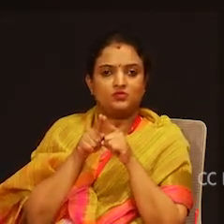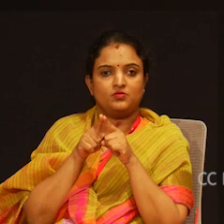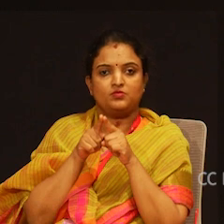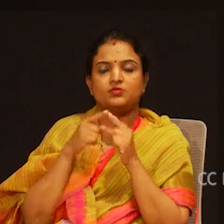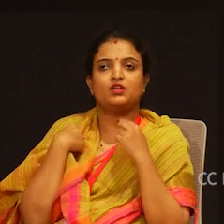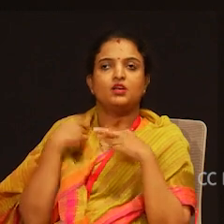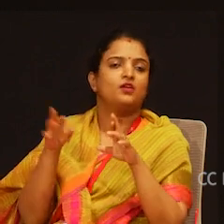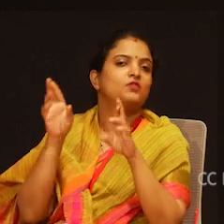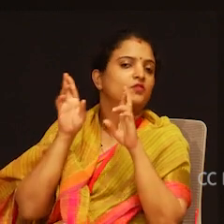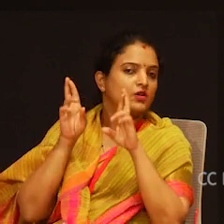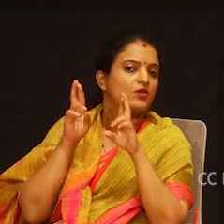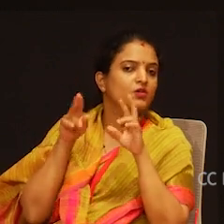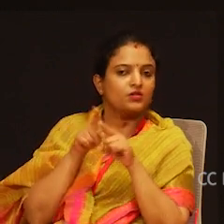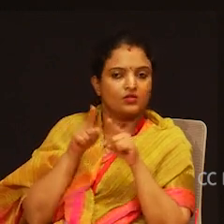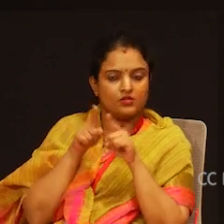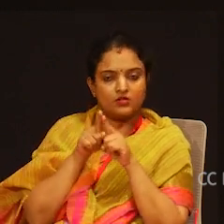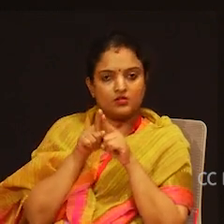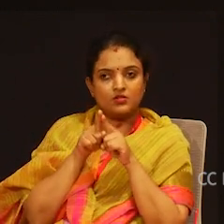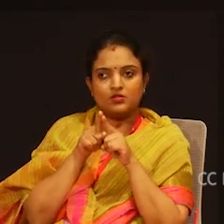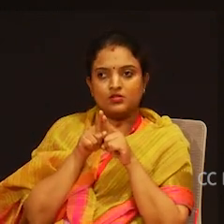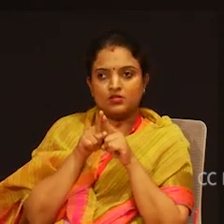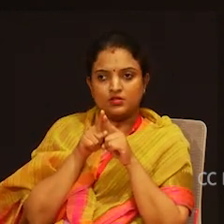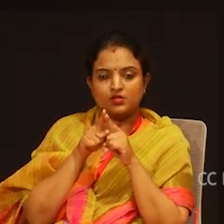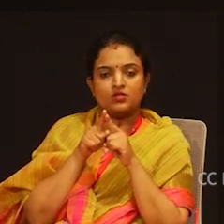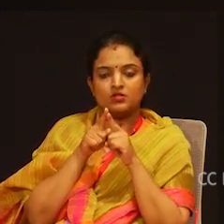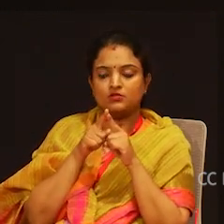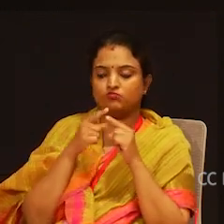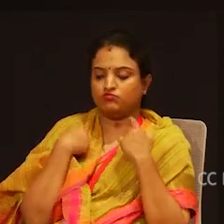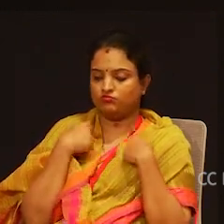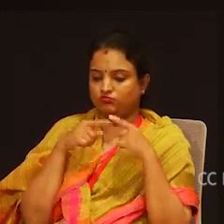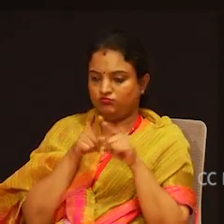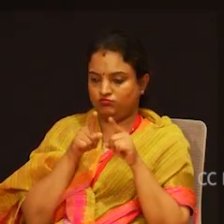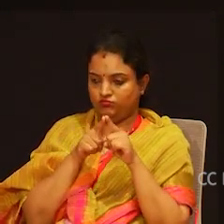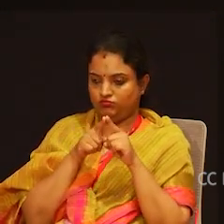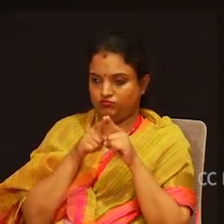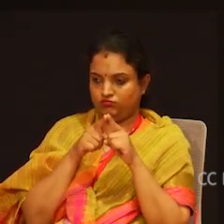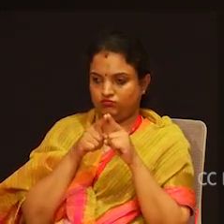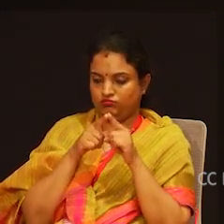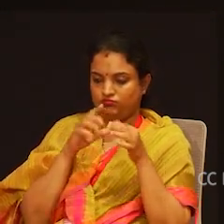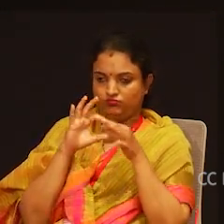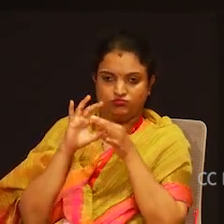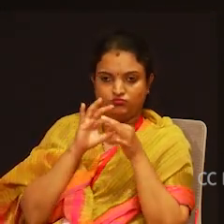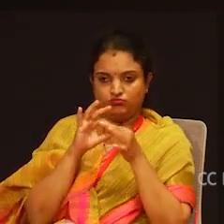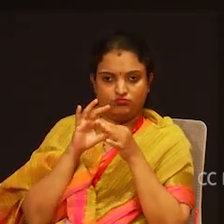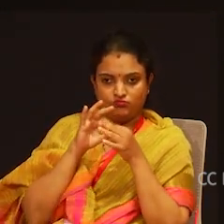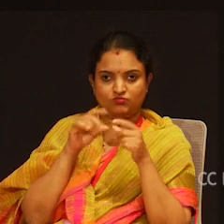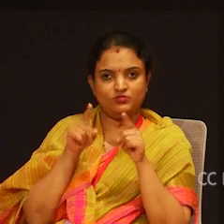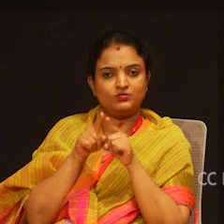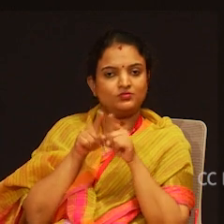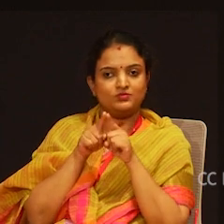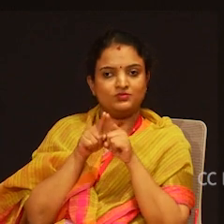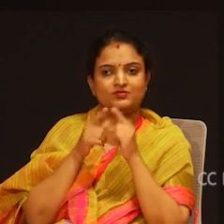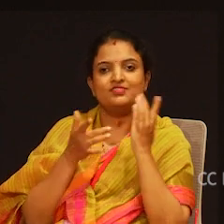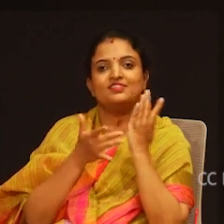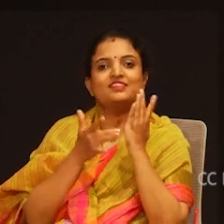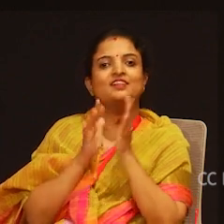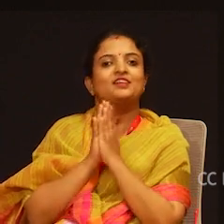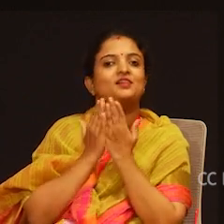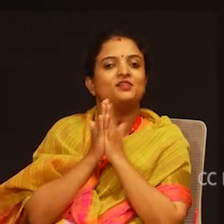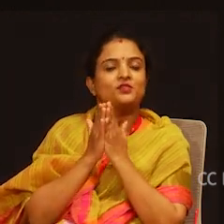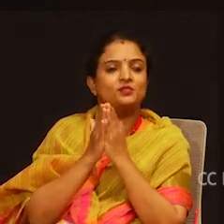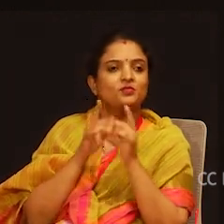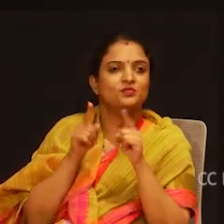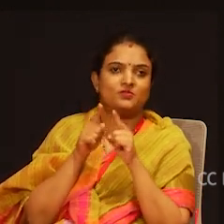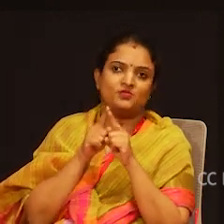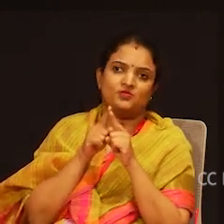we hope that when we ask an open-ended statement to children, learning from textbooks is, often